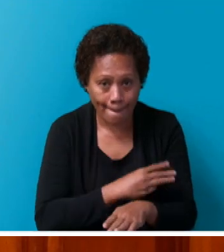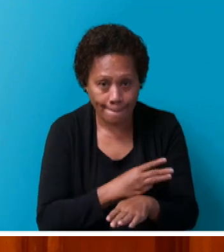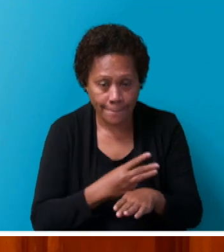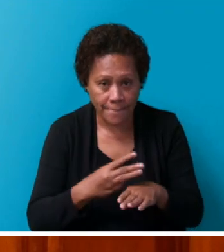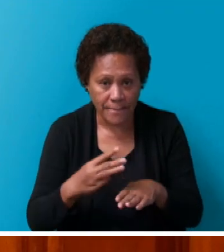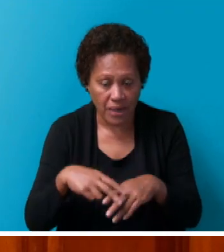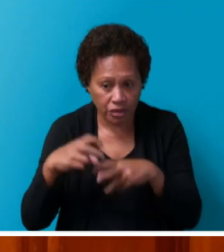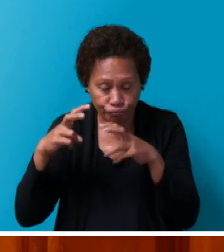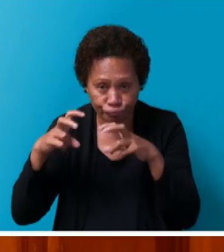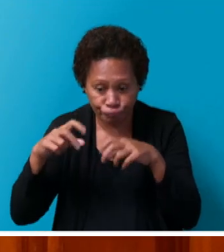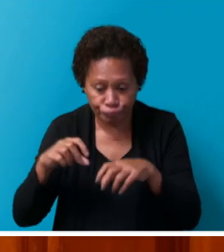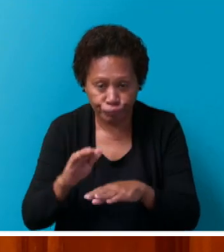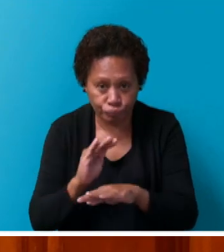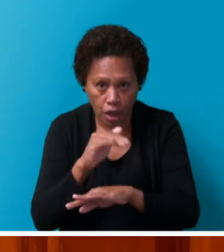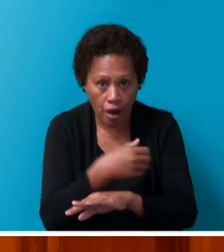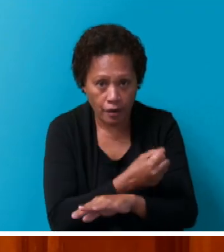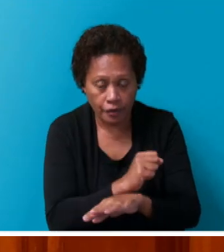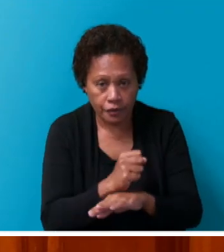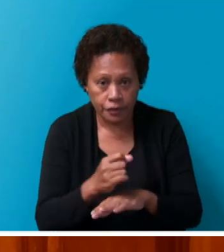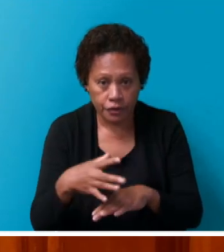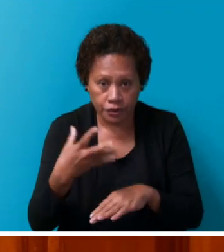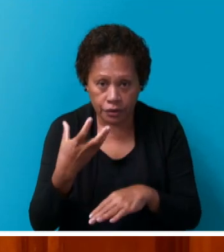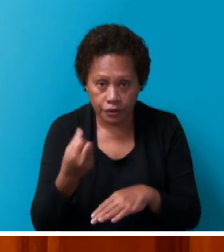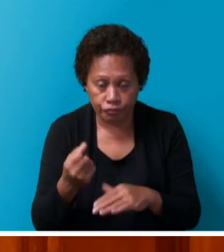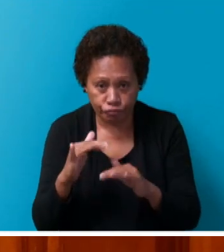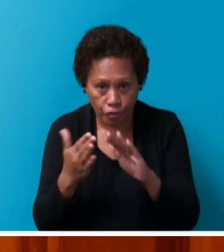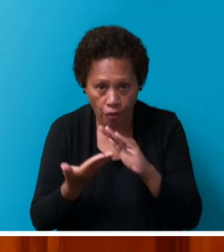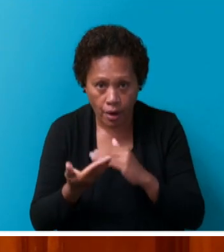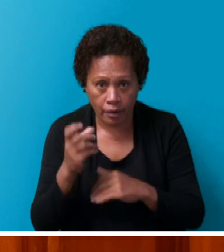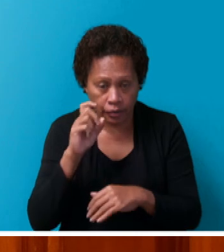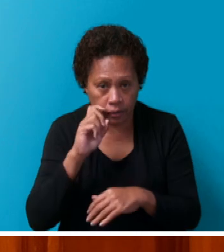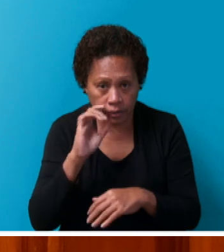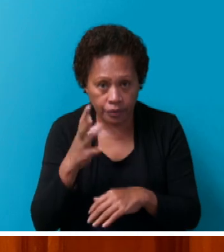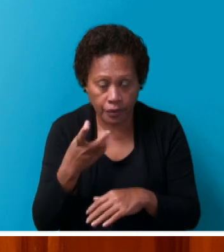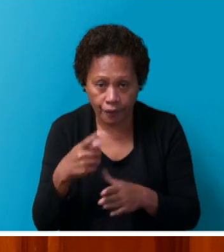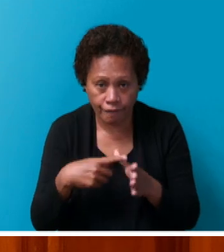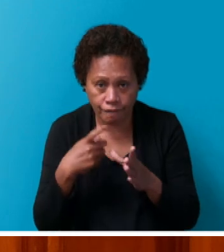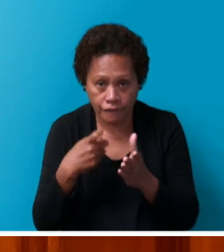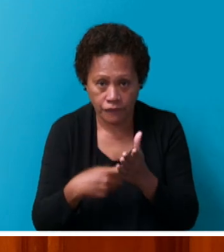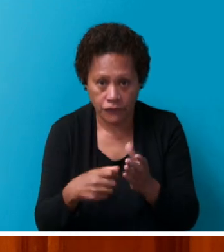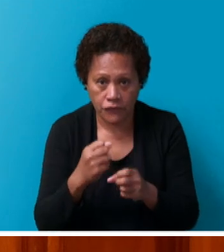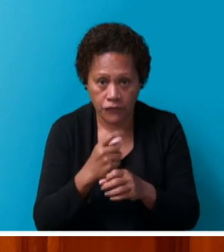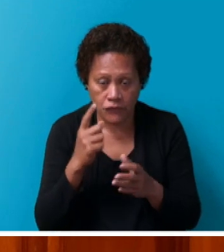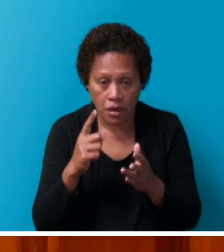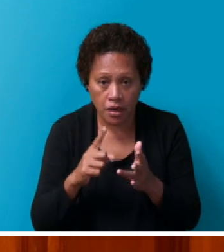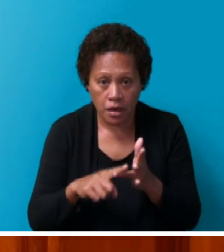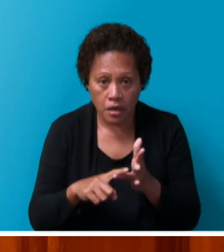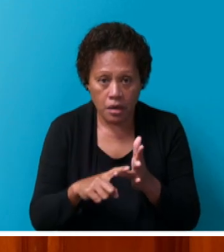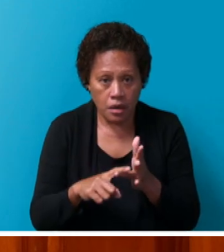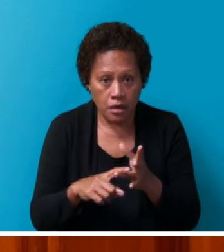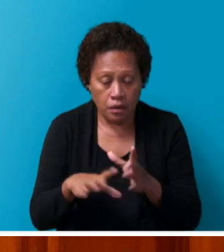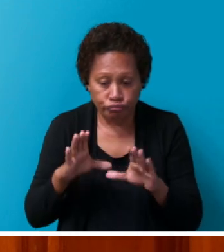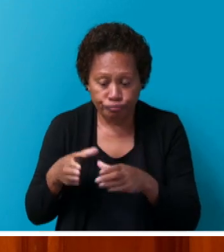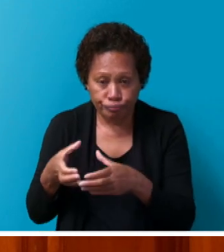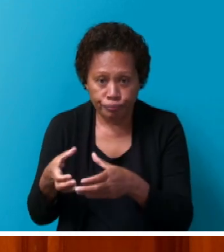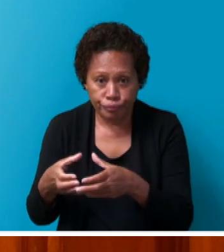Emmy Award-winning cinematographer, underwater photographers, and the Argo crew. The Permanent Secretary for Environment and Climate Change, Dr.